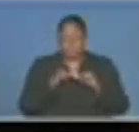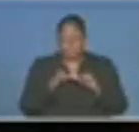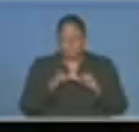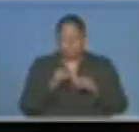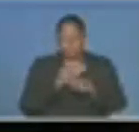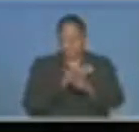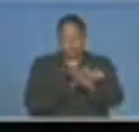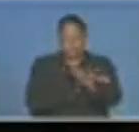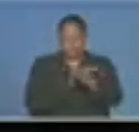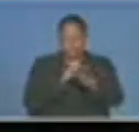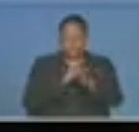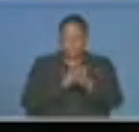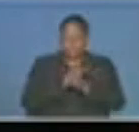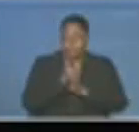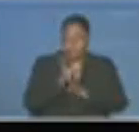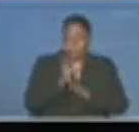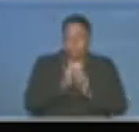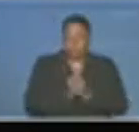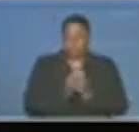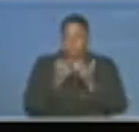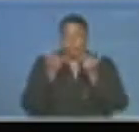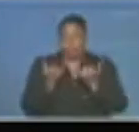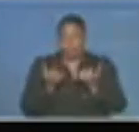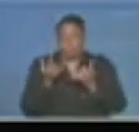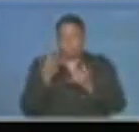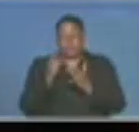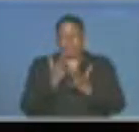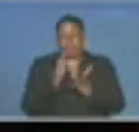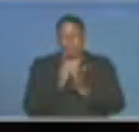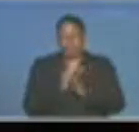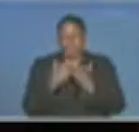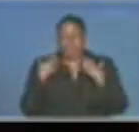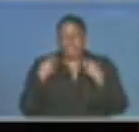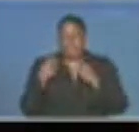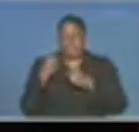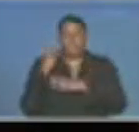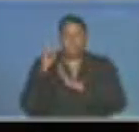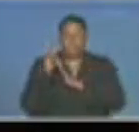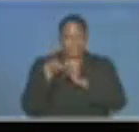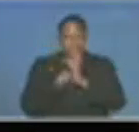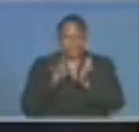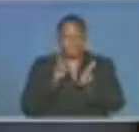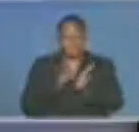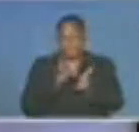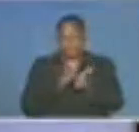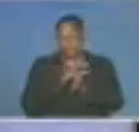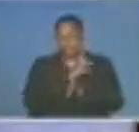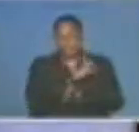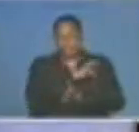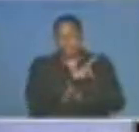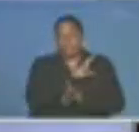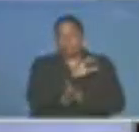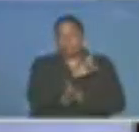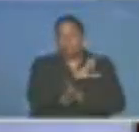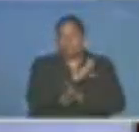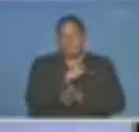profession. Leading debate Wednesday on a modernized version of the law, Health and Wellness Minister, the Honorable Dr. Michael Darble, acknowledged